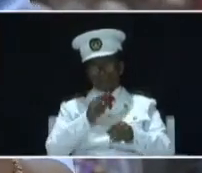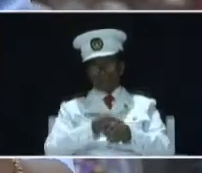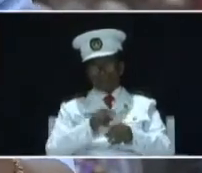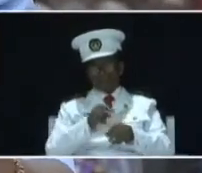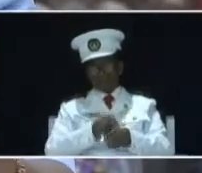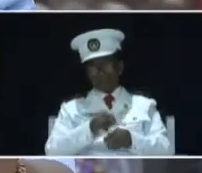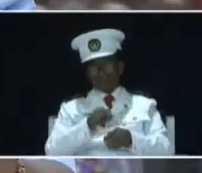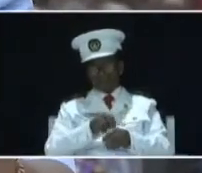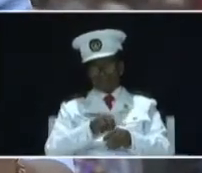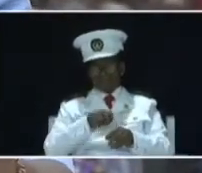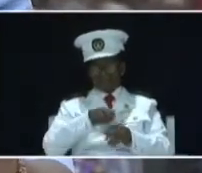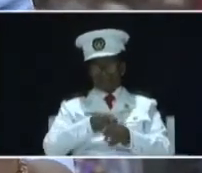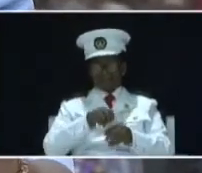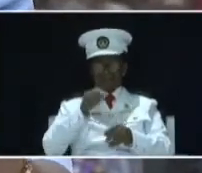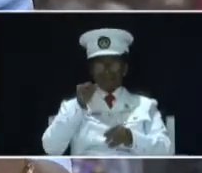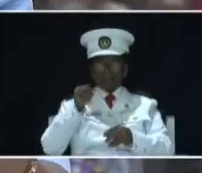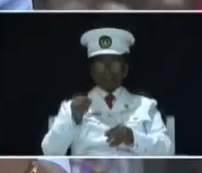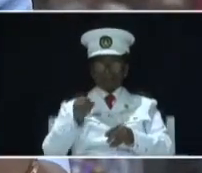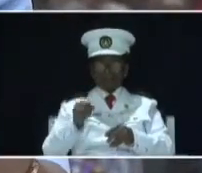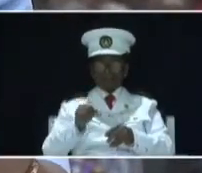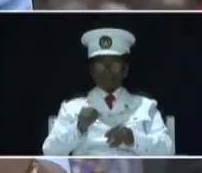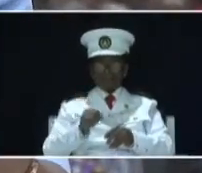every nation,